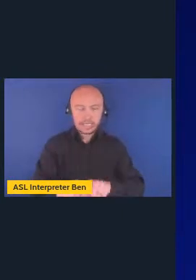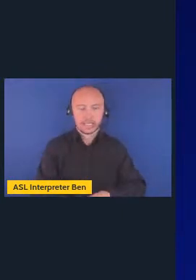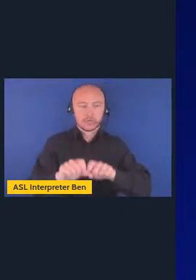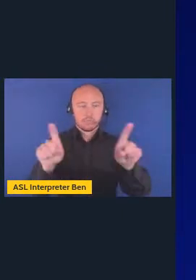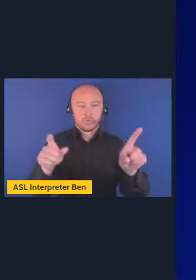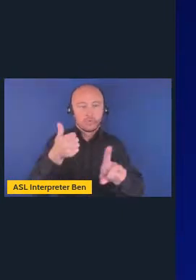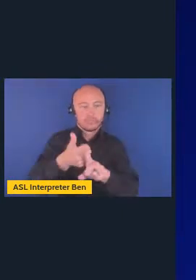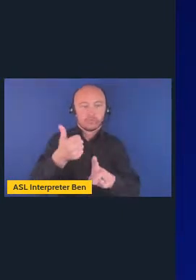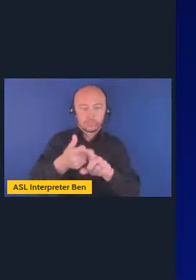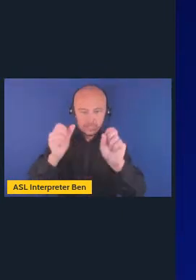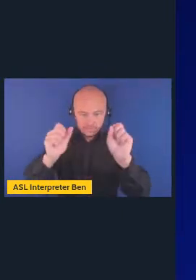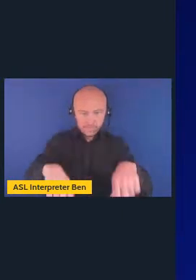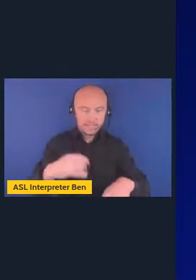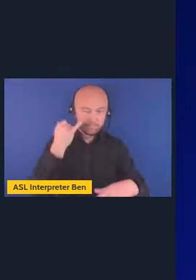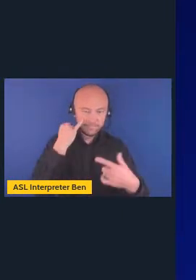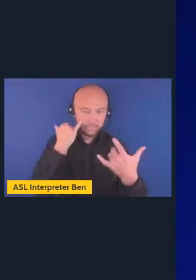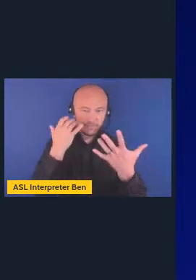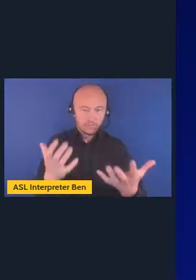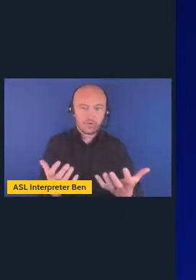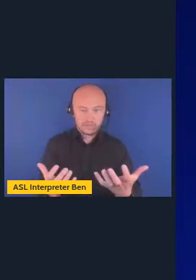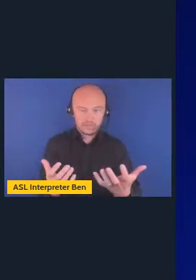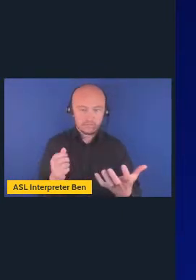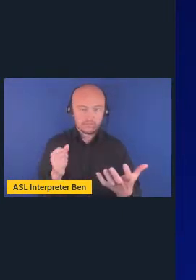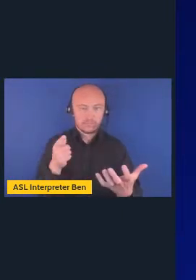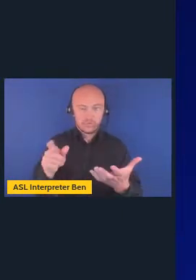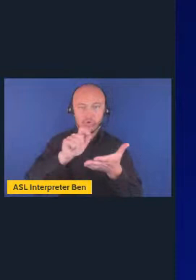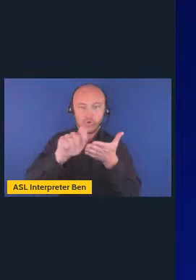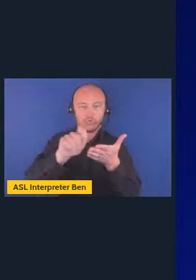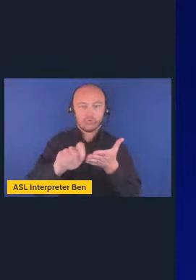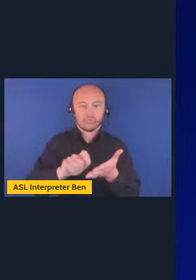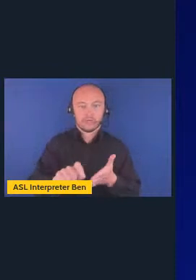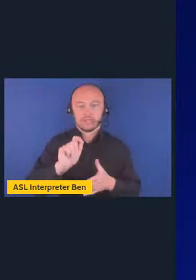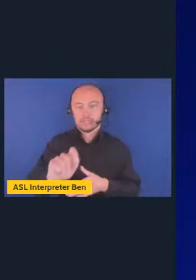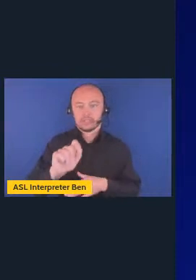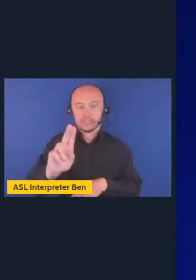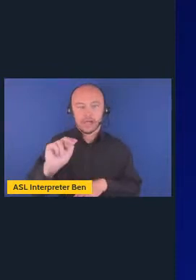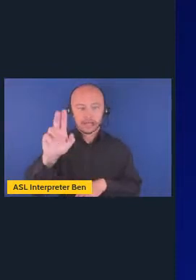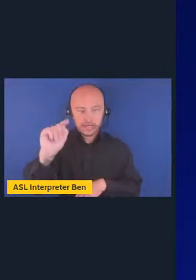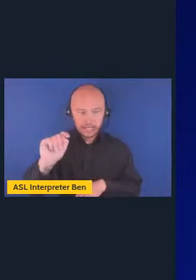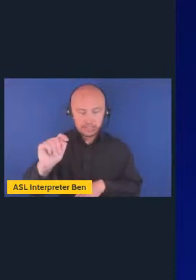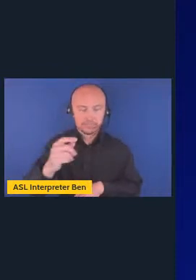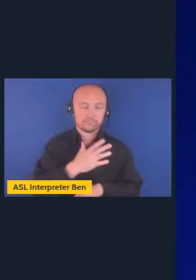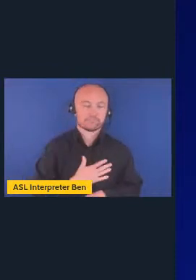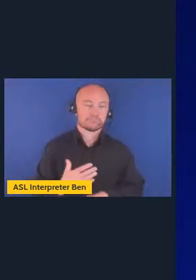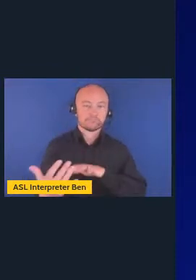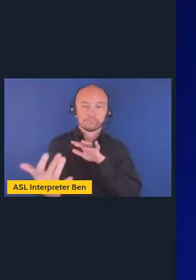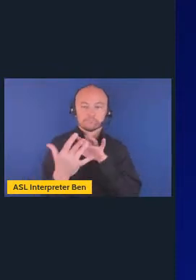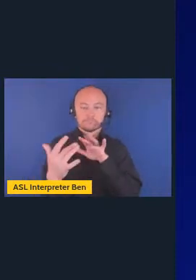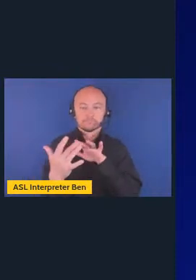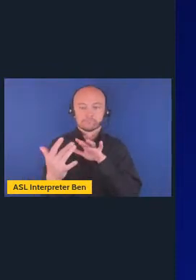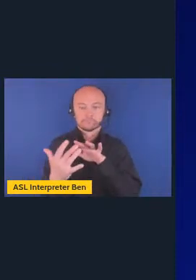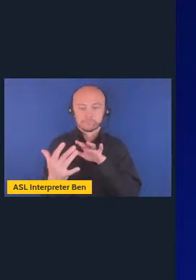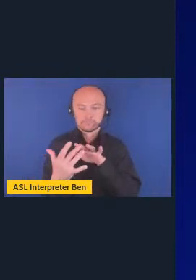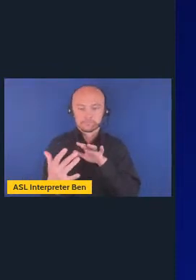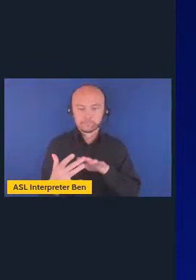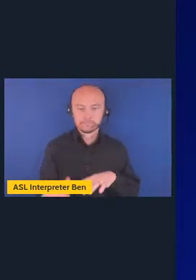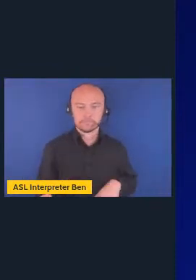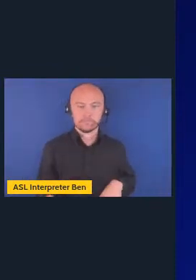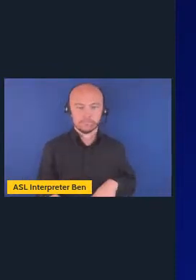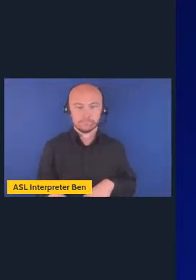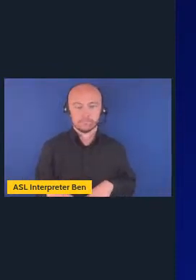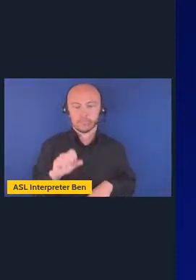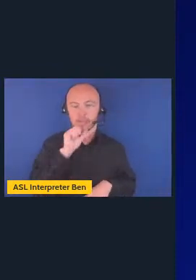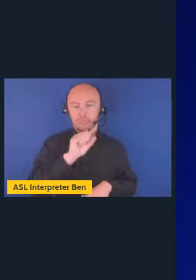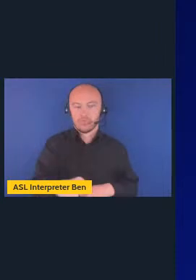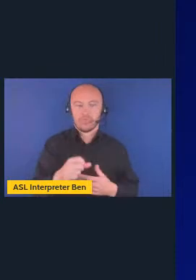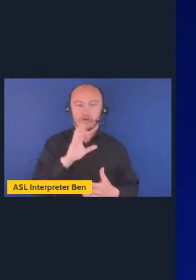yourself if you really want to. Of course, they are all written in .NET. Please reach out anytime. My details are there. I'd love to